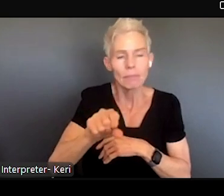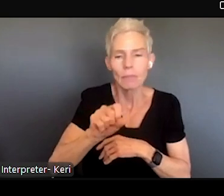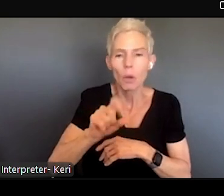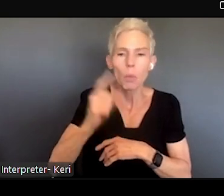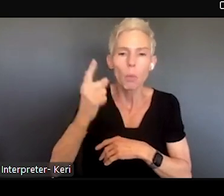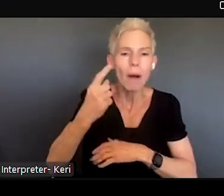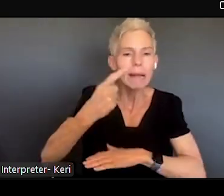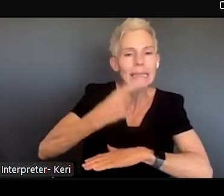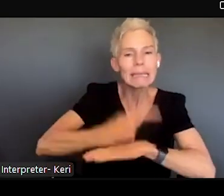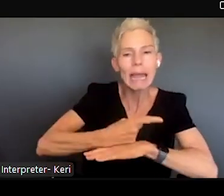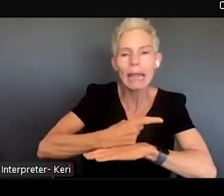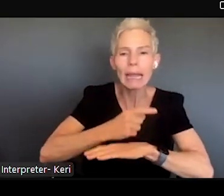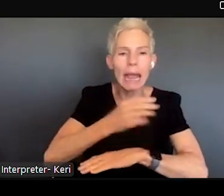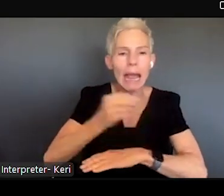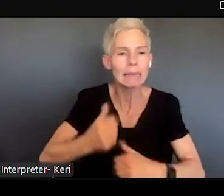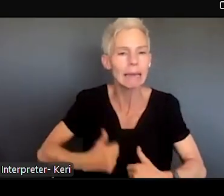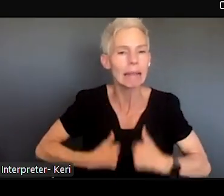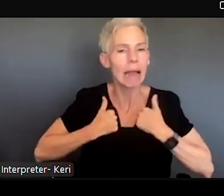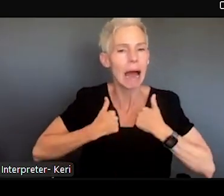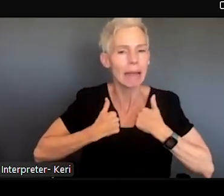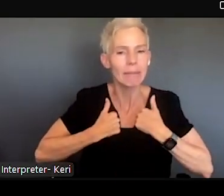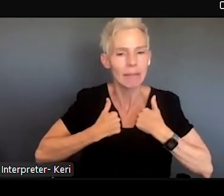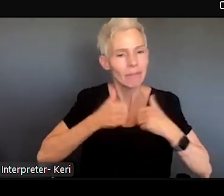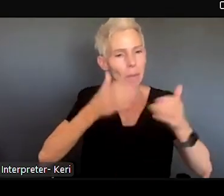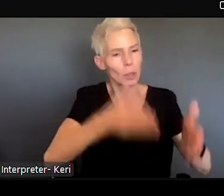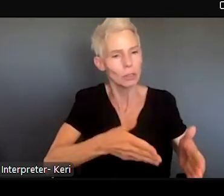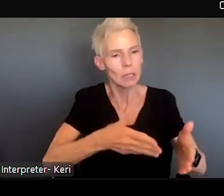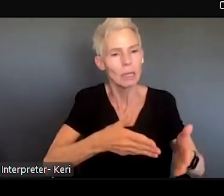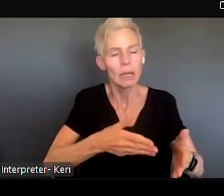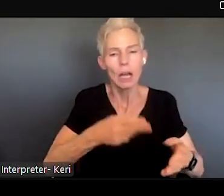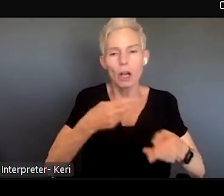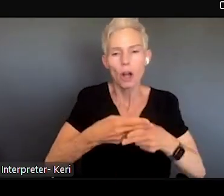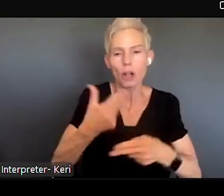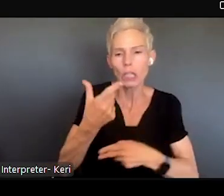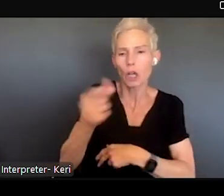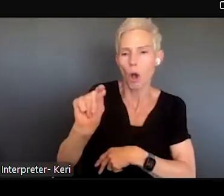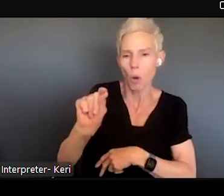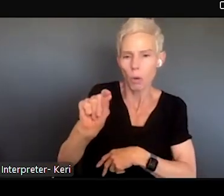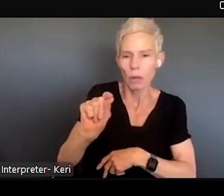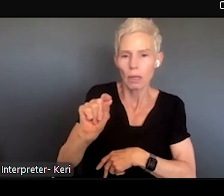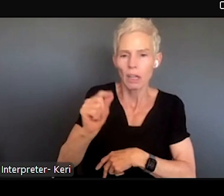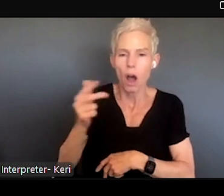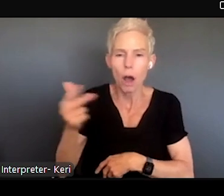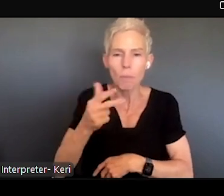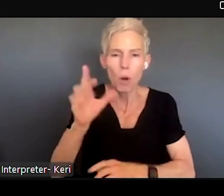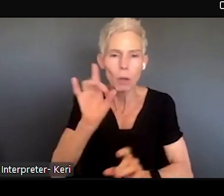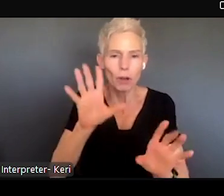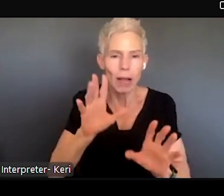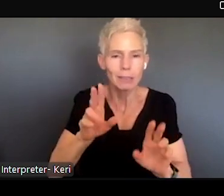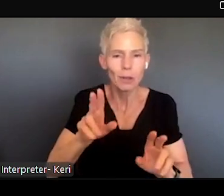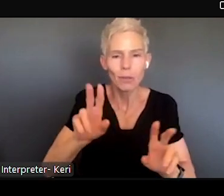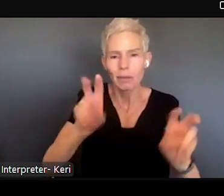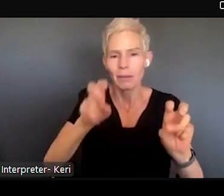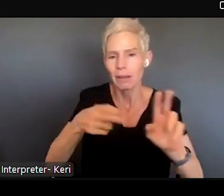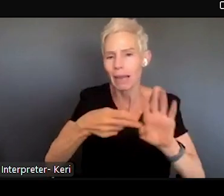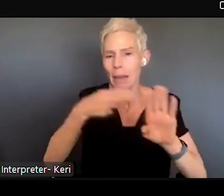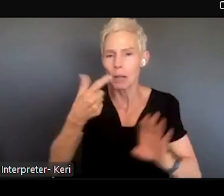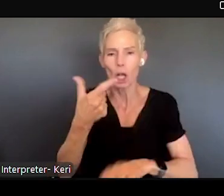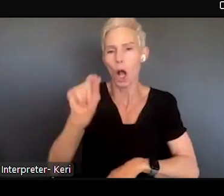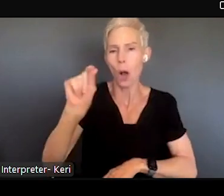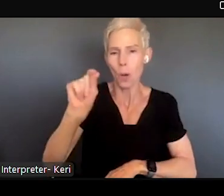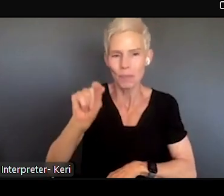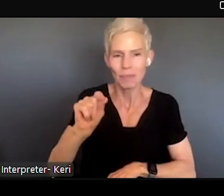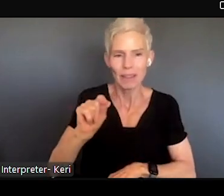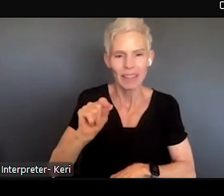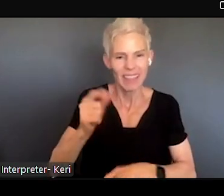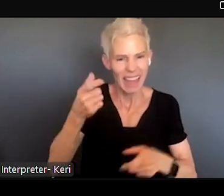It was the first day in the life and they called it Go. And it was also on mobile crisis. So it's just titled Go. How cool is that? 4